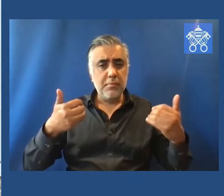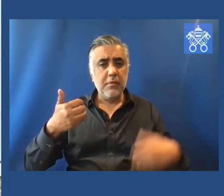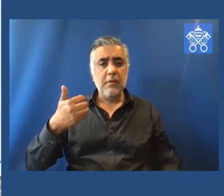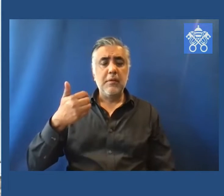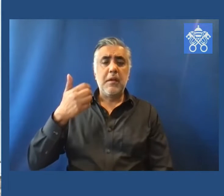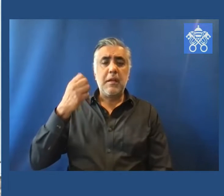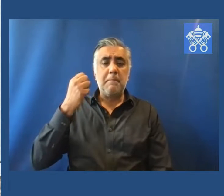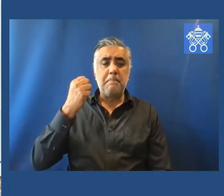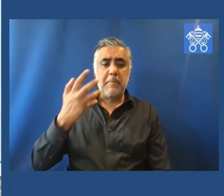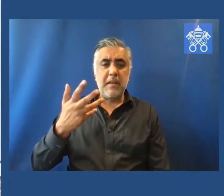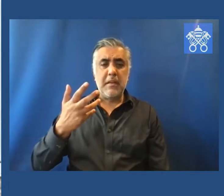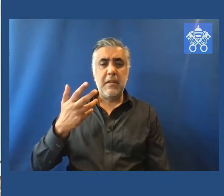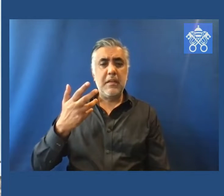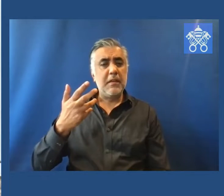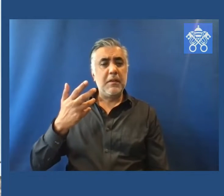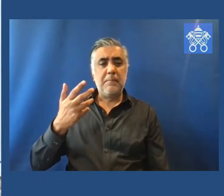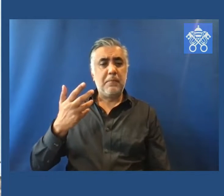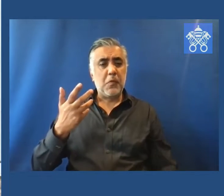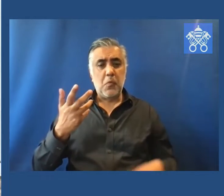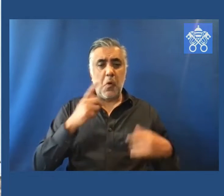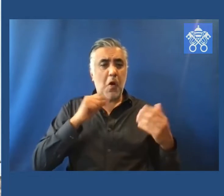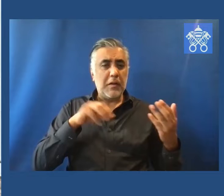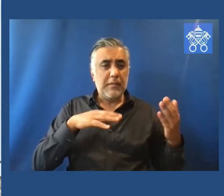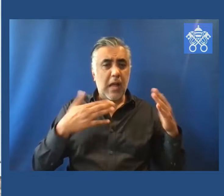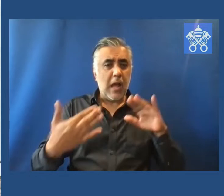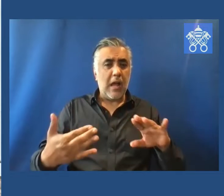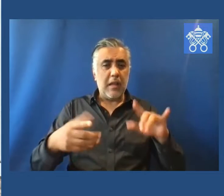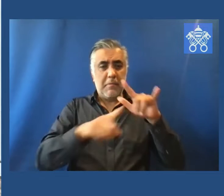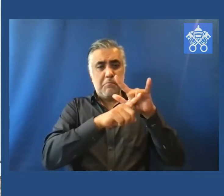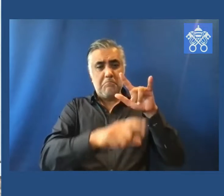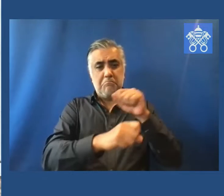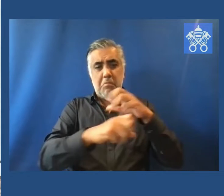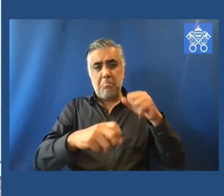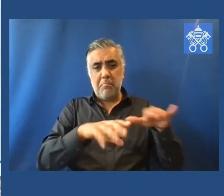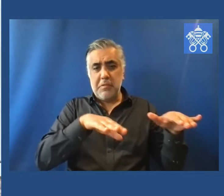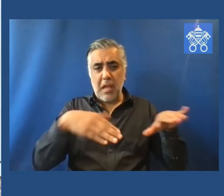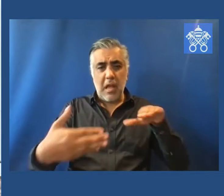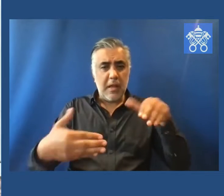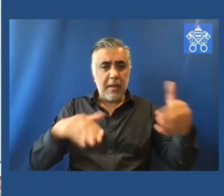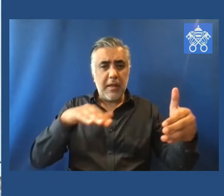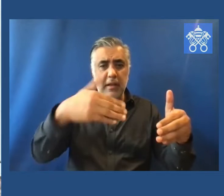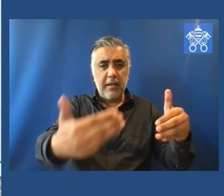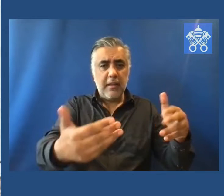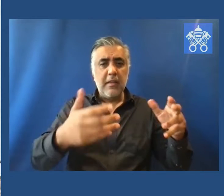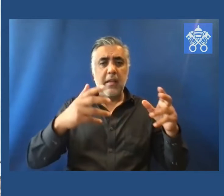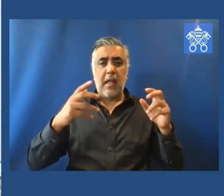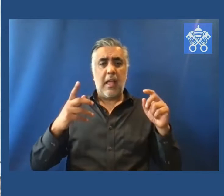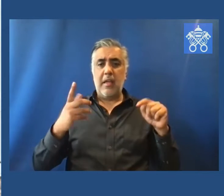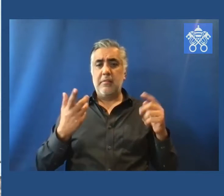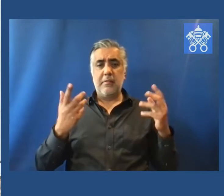are separated from their families. So many who are dying under the